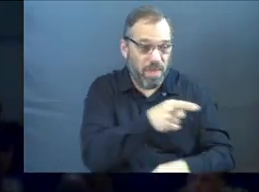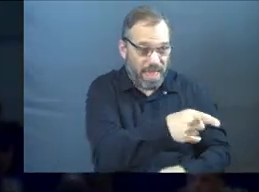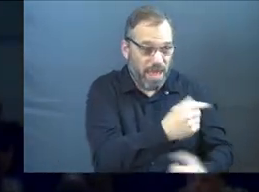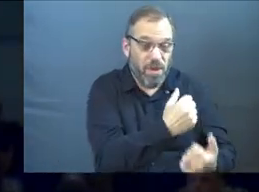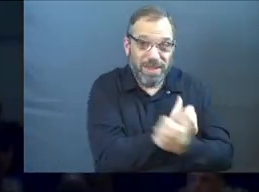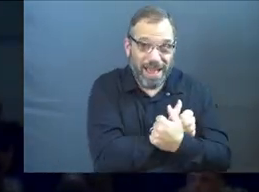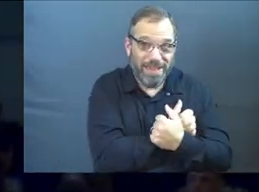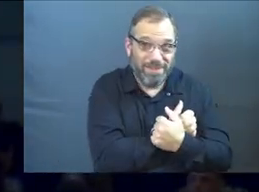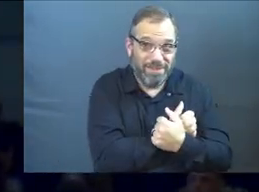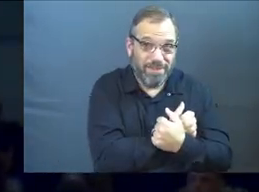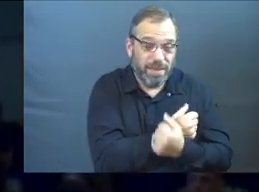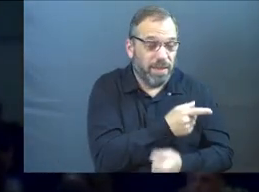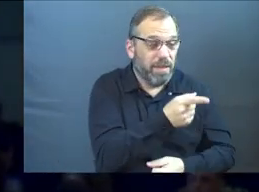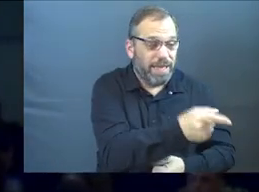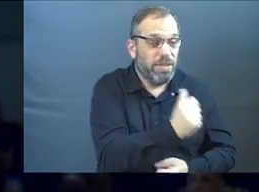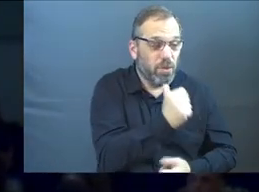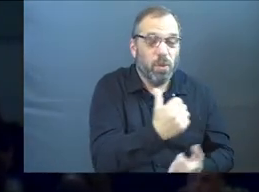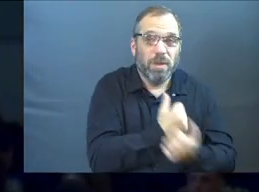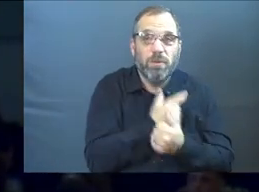don't love who you're dating.